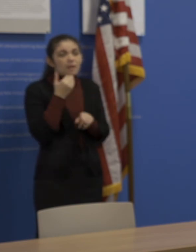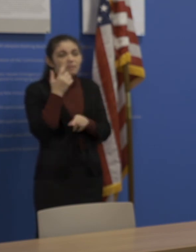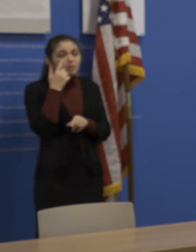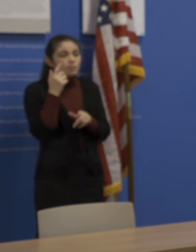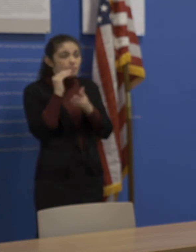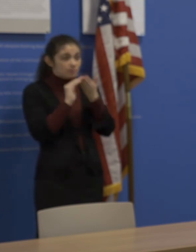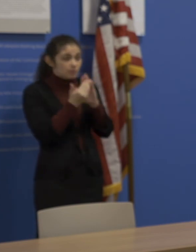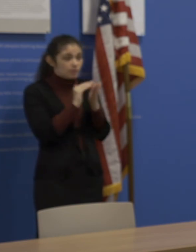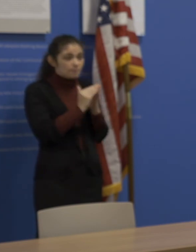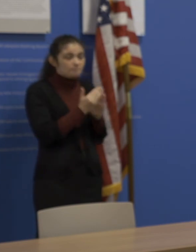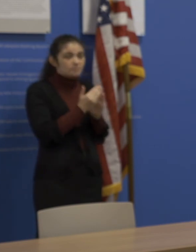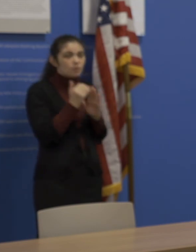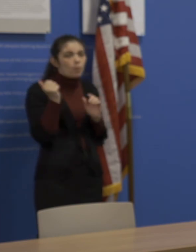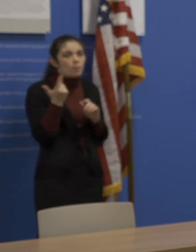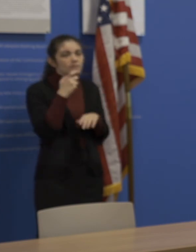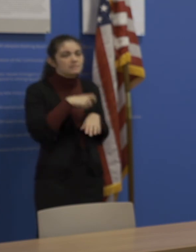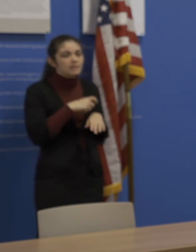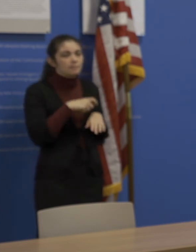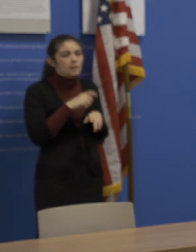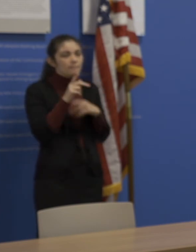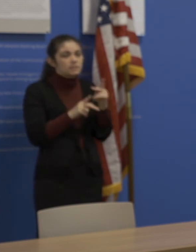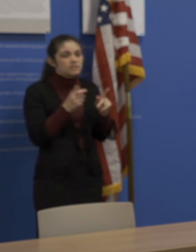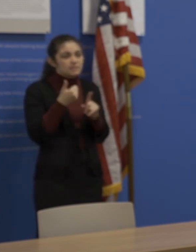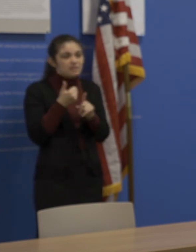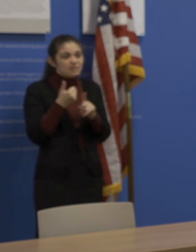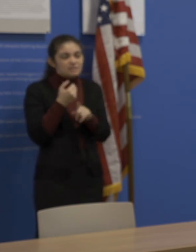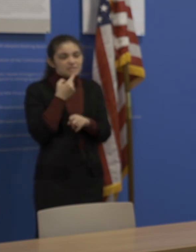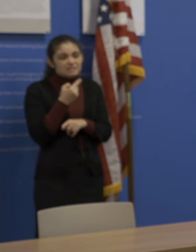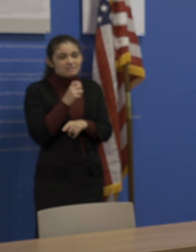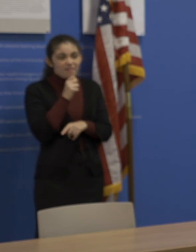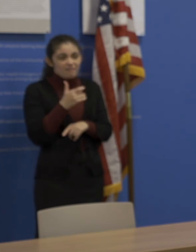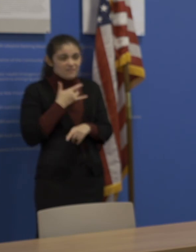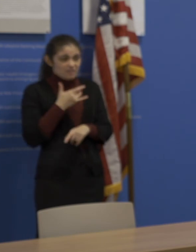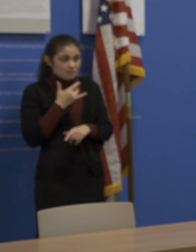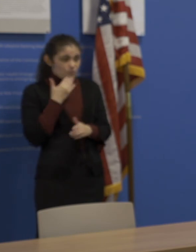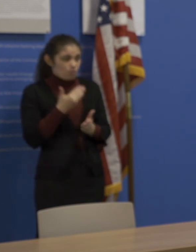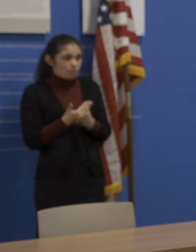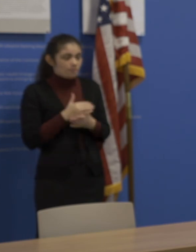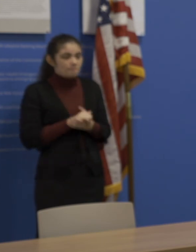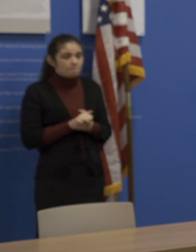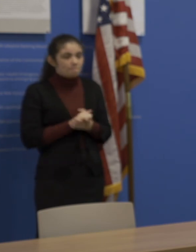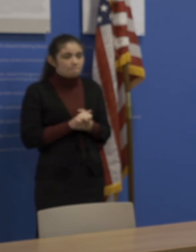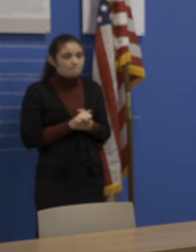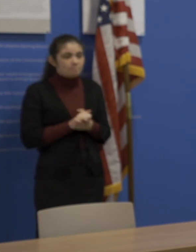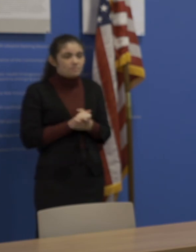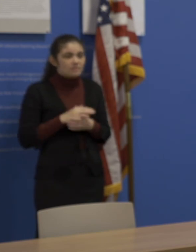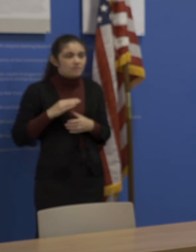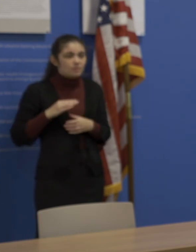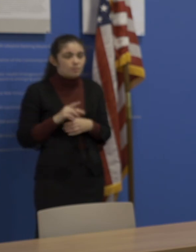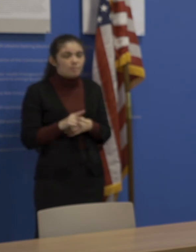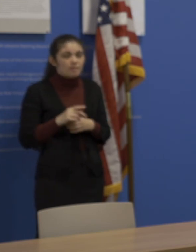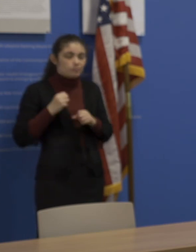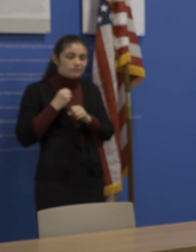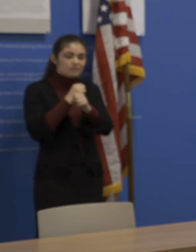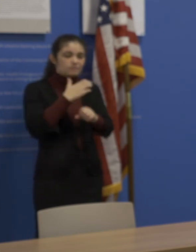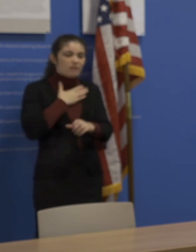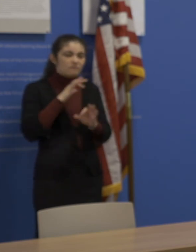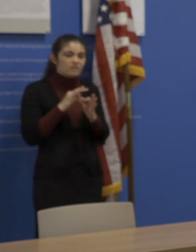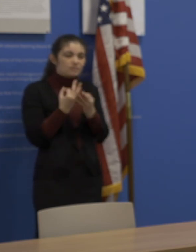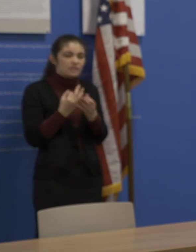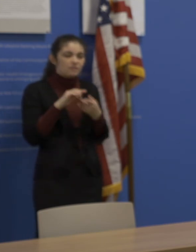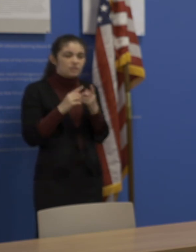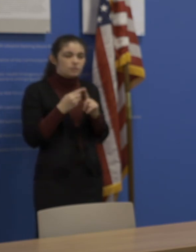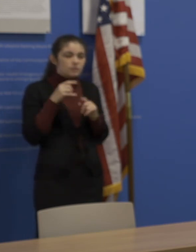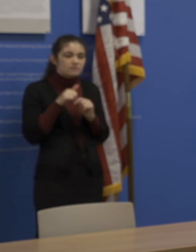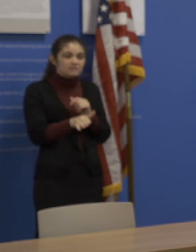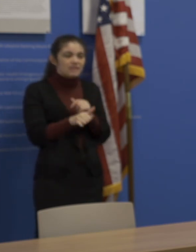community. And every time someone on their own says, you know what, I'm not feeling well, and I'm going to go back, protect my family and my friends, and